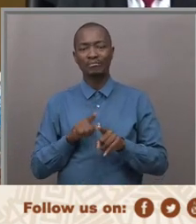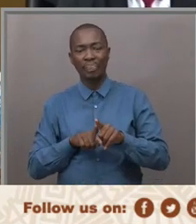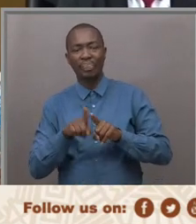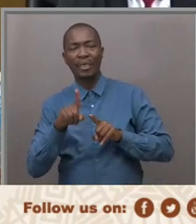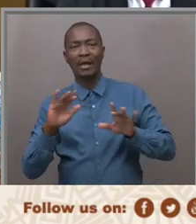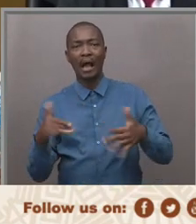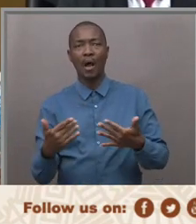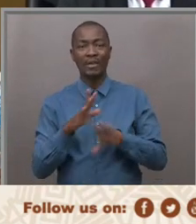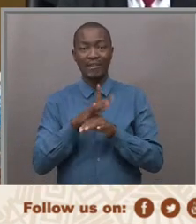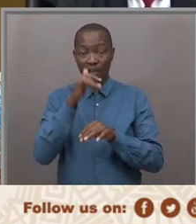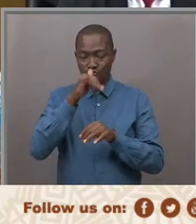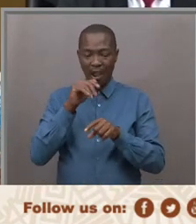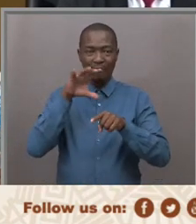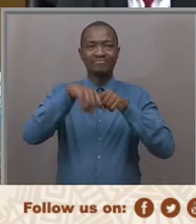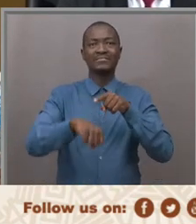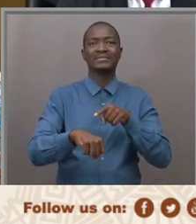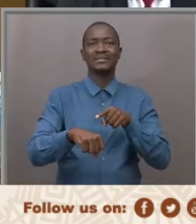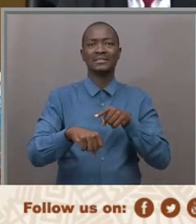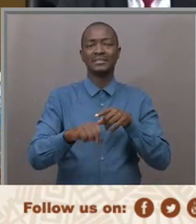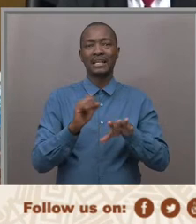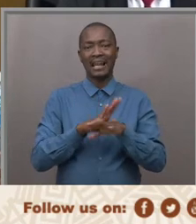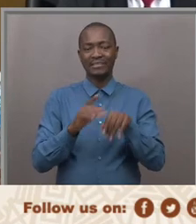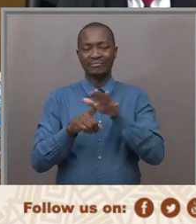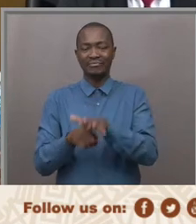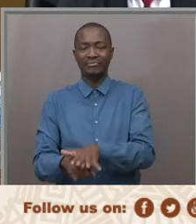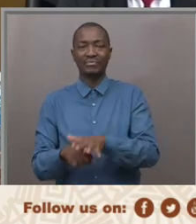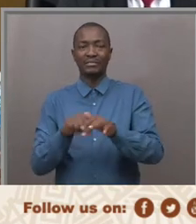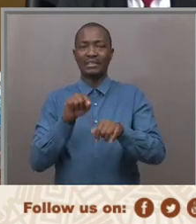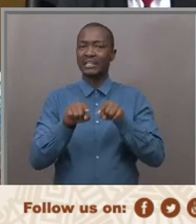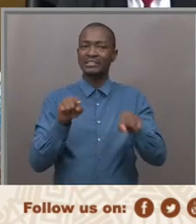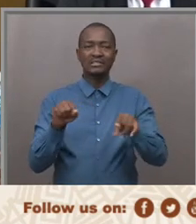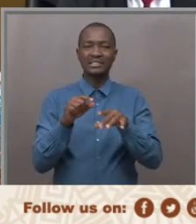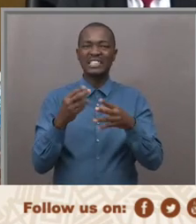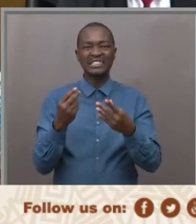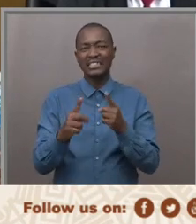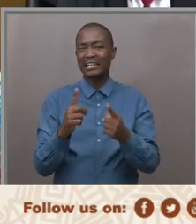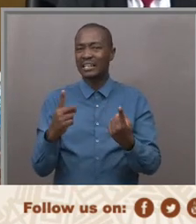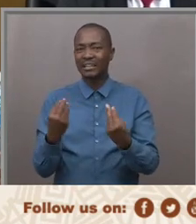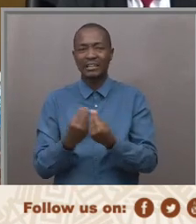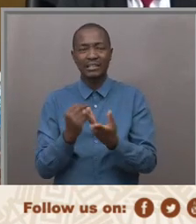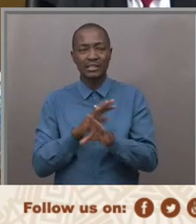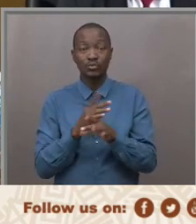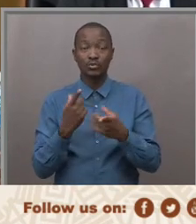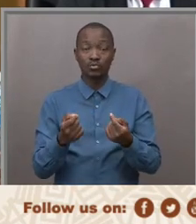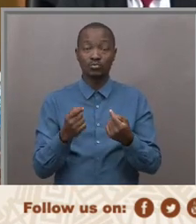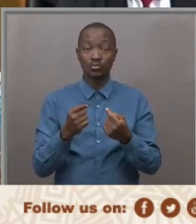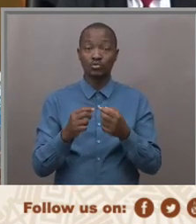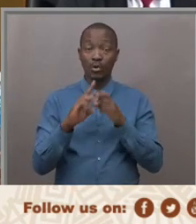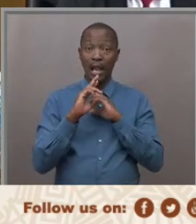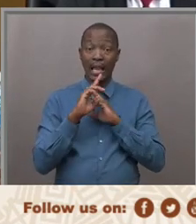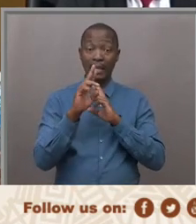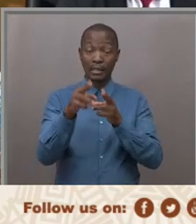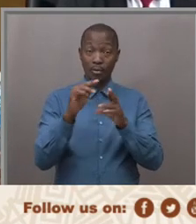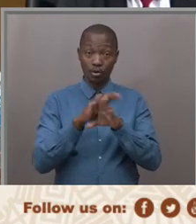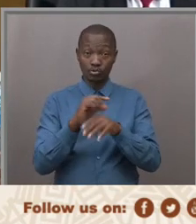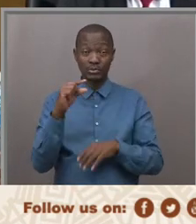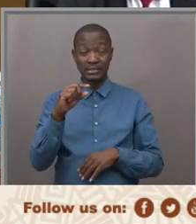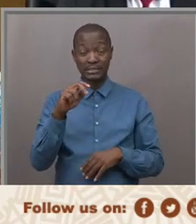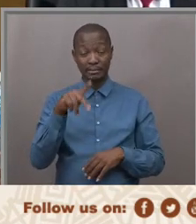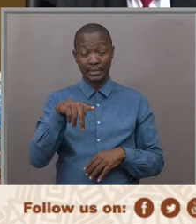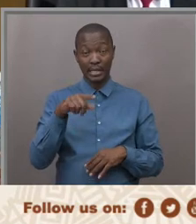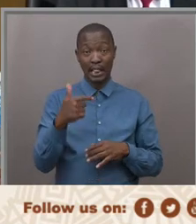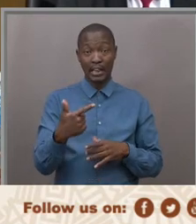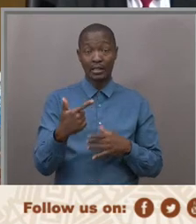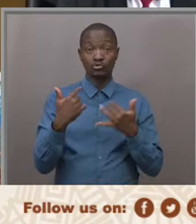is taking over and undermining every little effort that we are making. I report to this legislature that we have